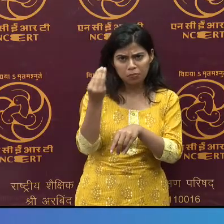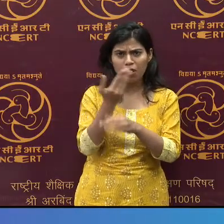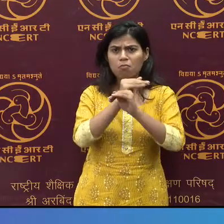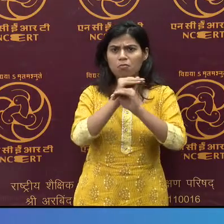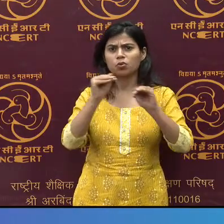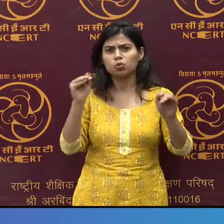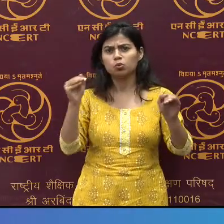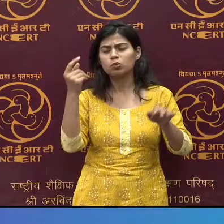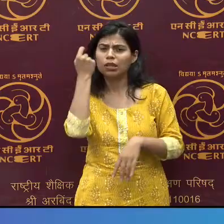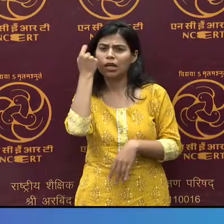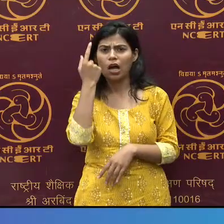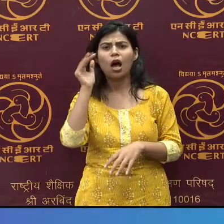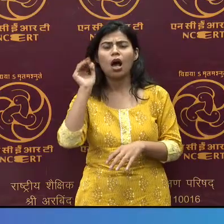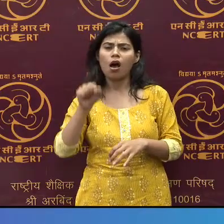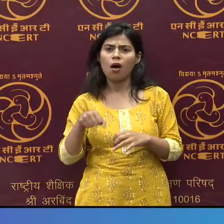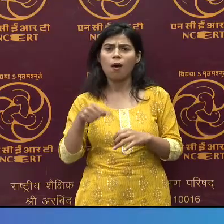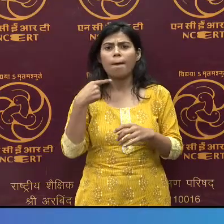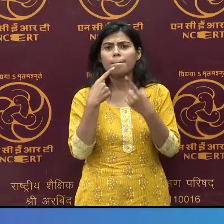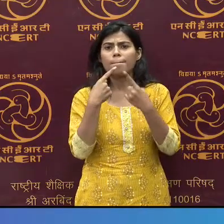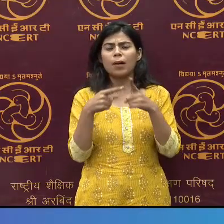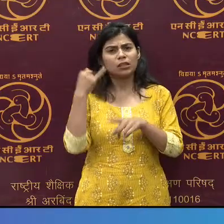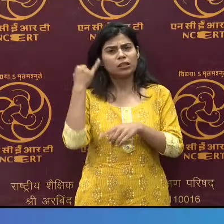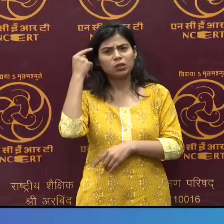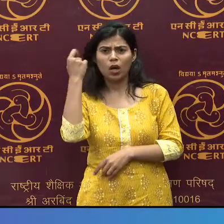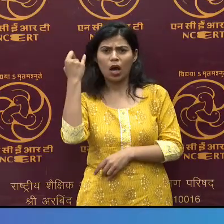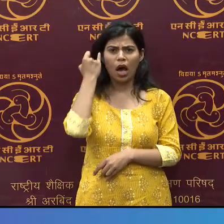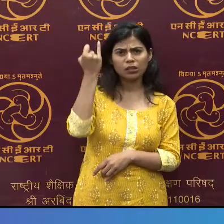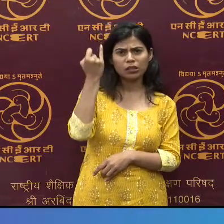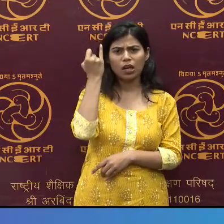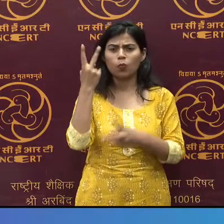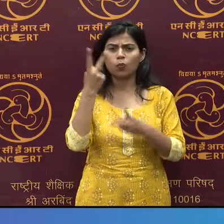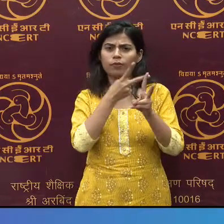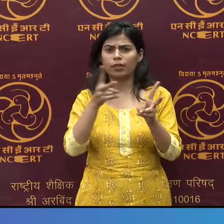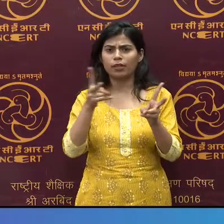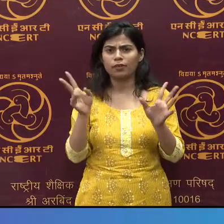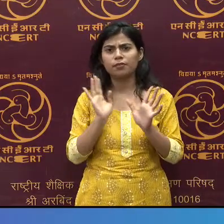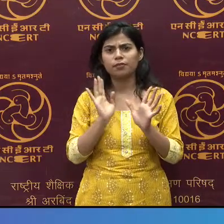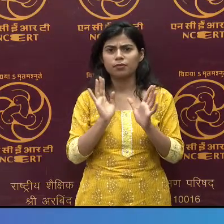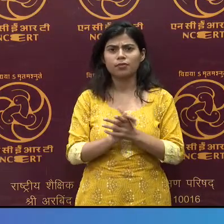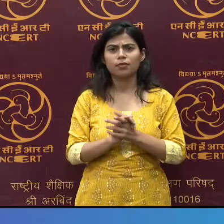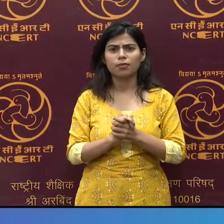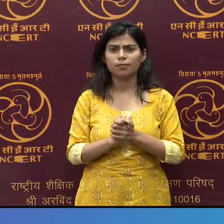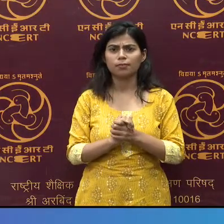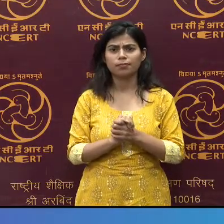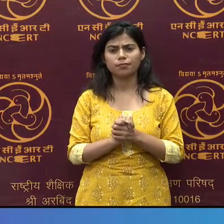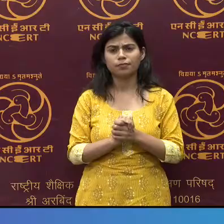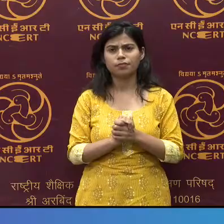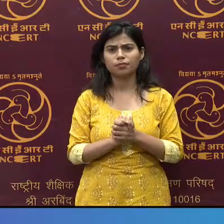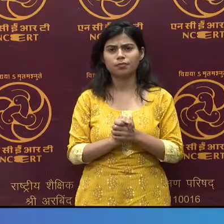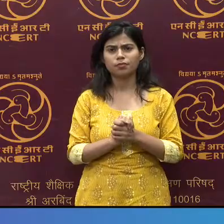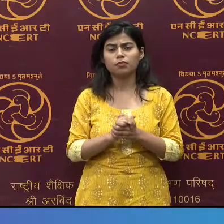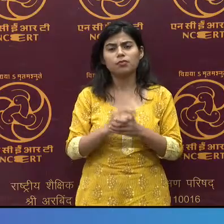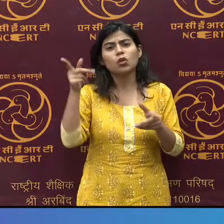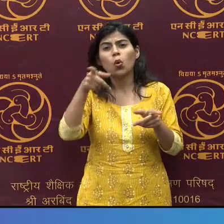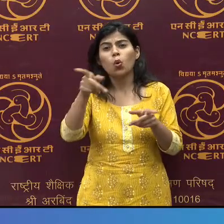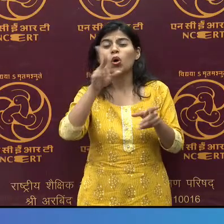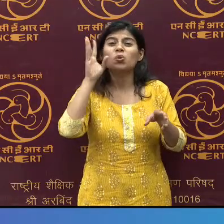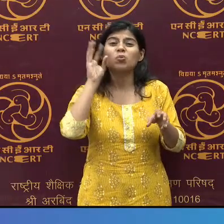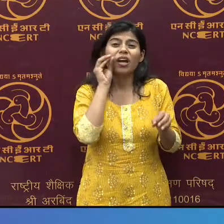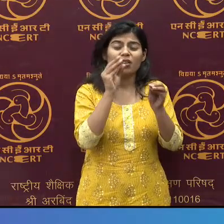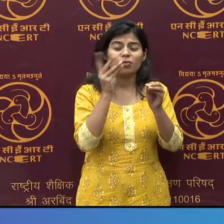the language, they'll try to use a lot of literary devices. Right. Or they'll write a lot of information